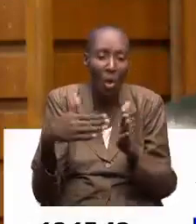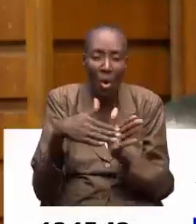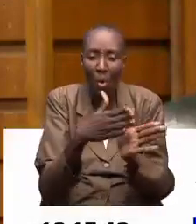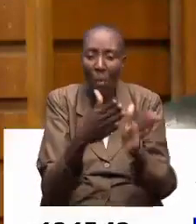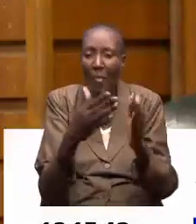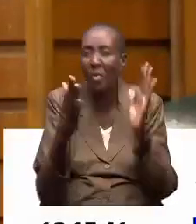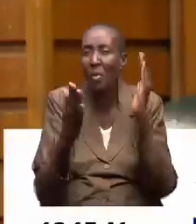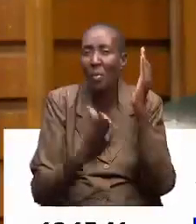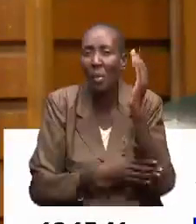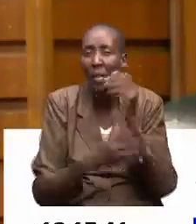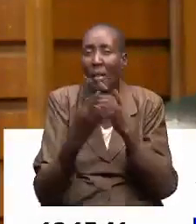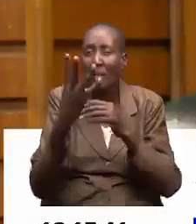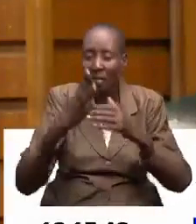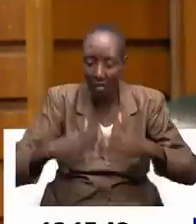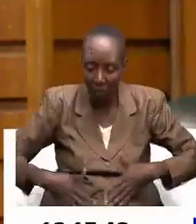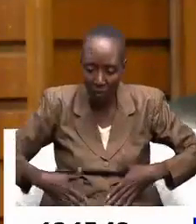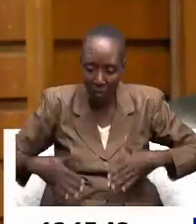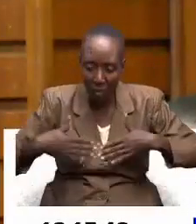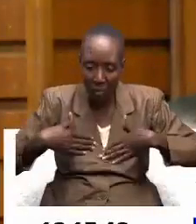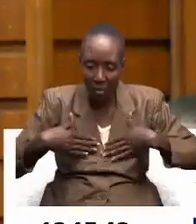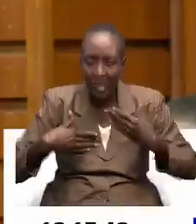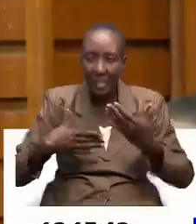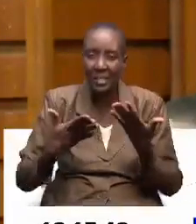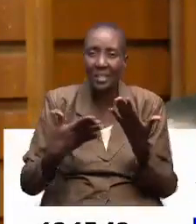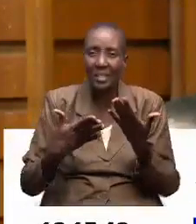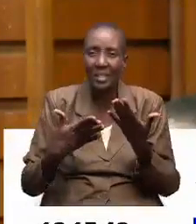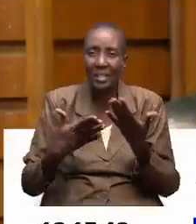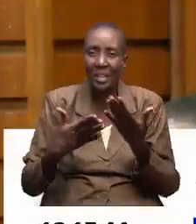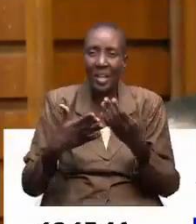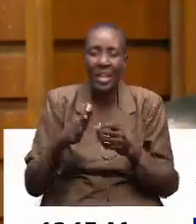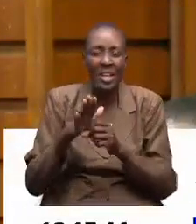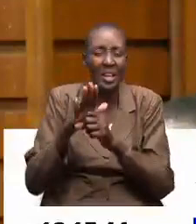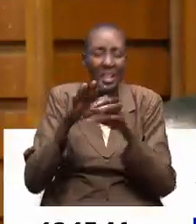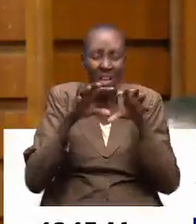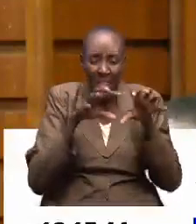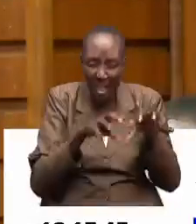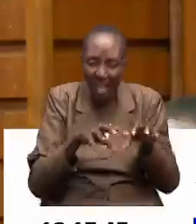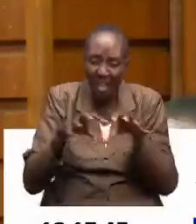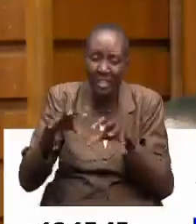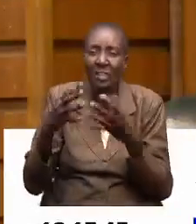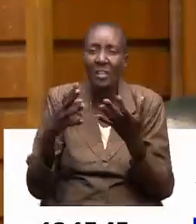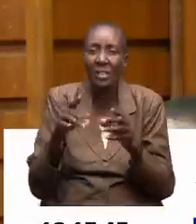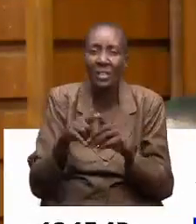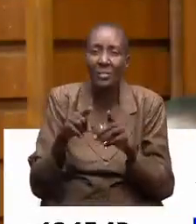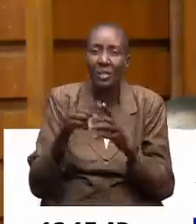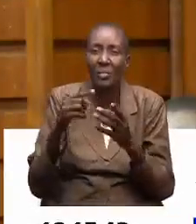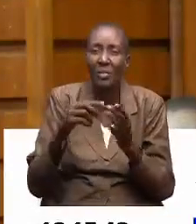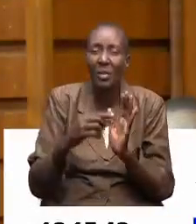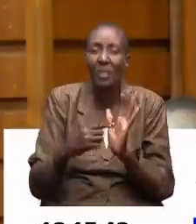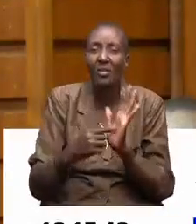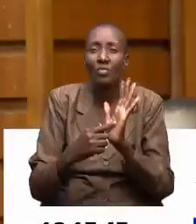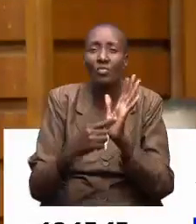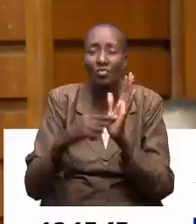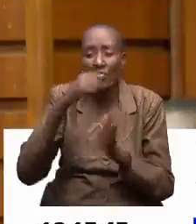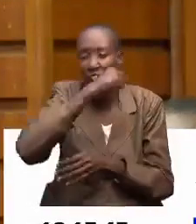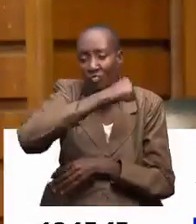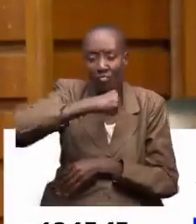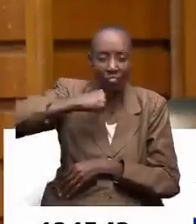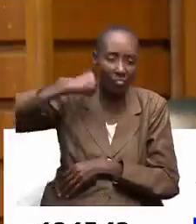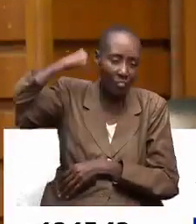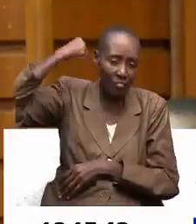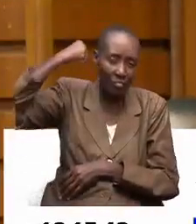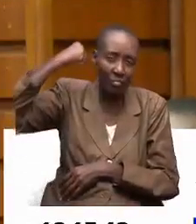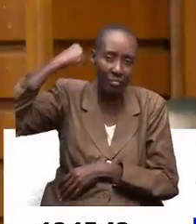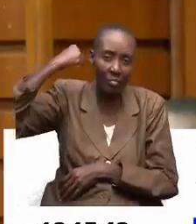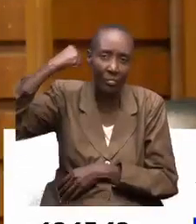4 bodies had serious torture marks. They had strangulation indicating the use of wires.